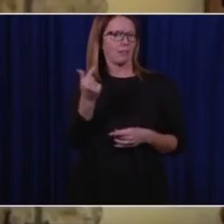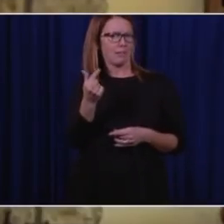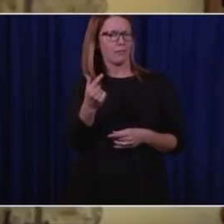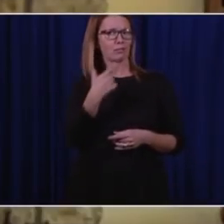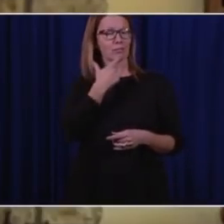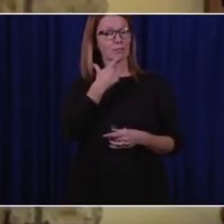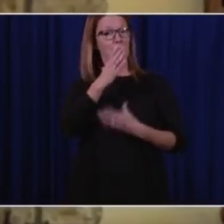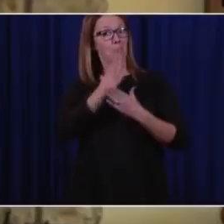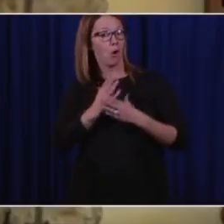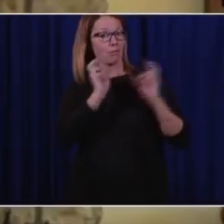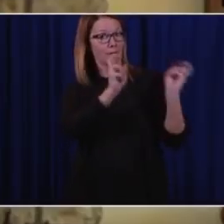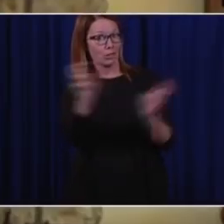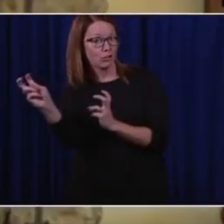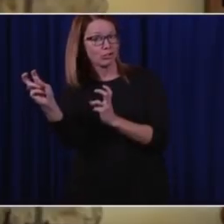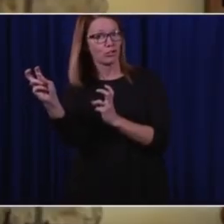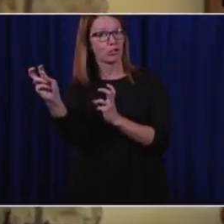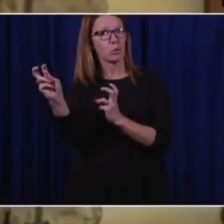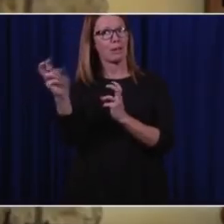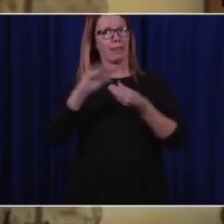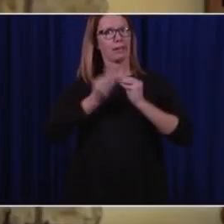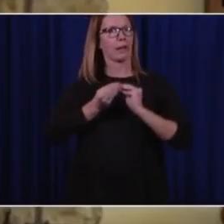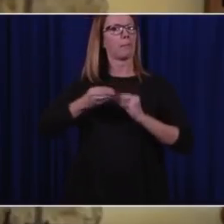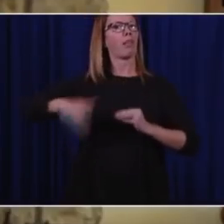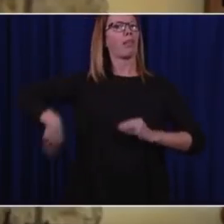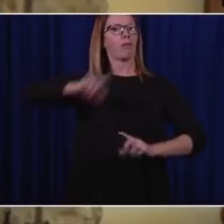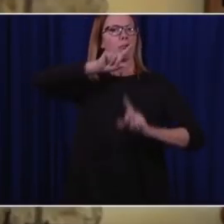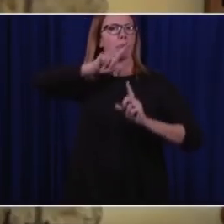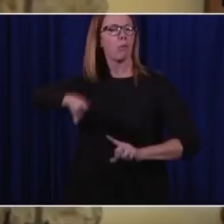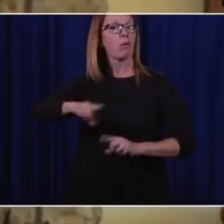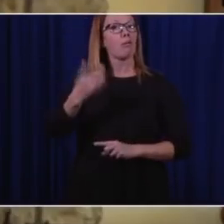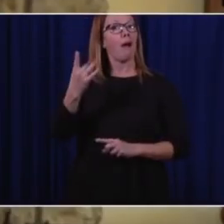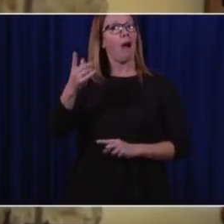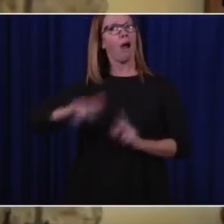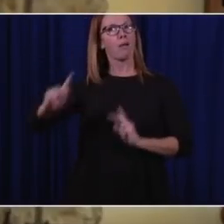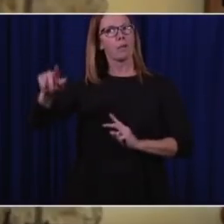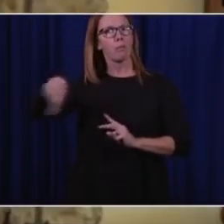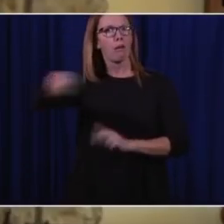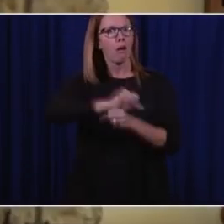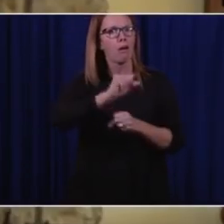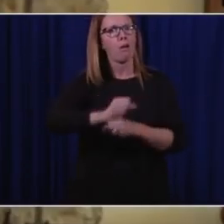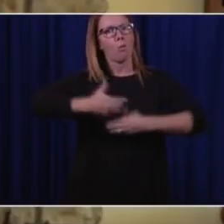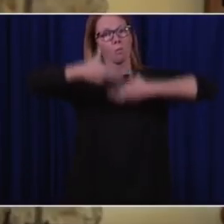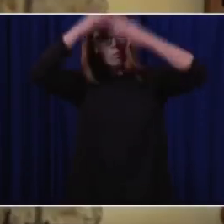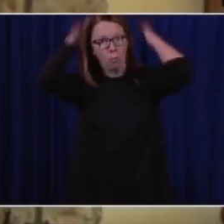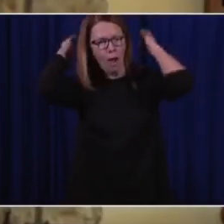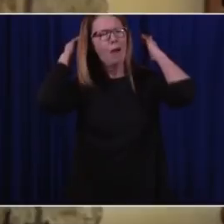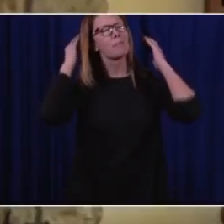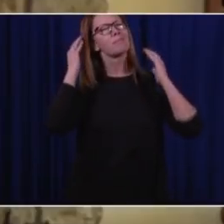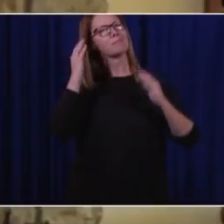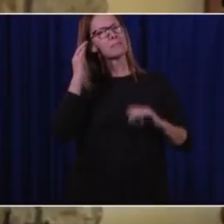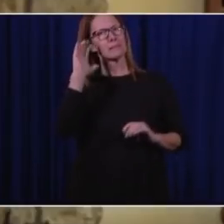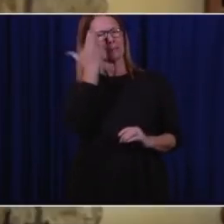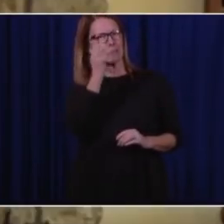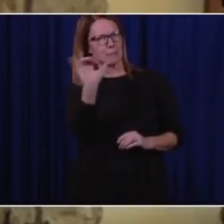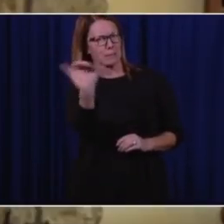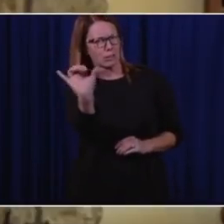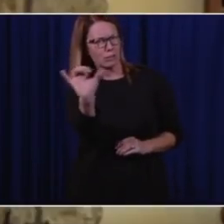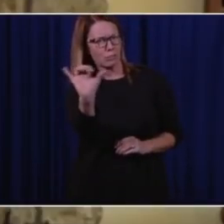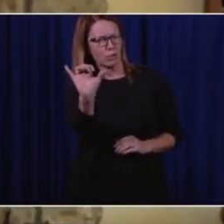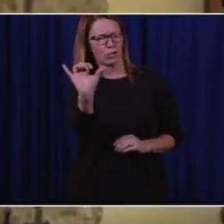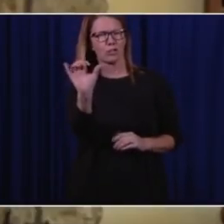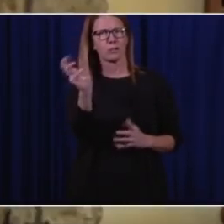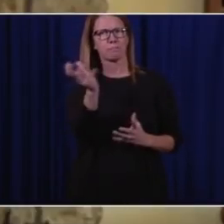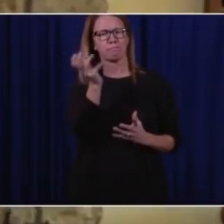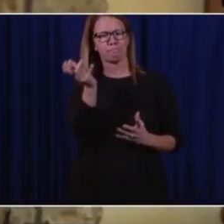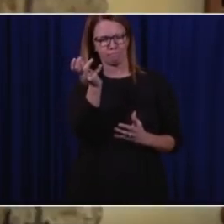issue of our numbers being late reported was people are overwhelmed, and it sounds like you're kind of saying a similar, telling a similar